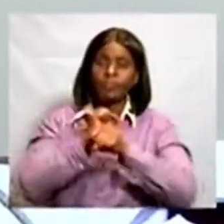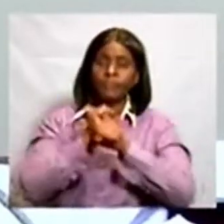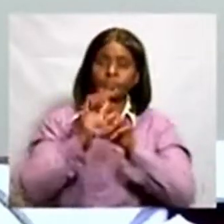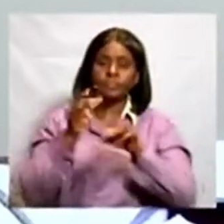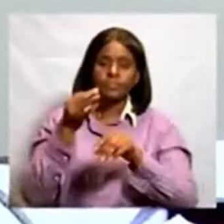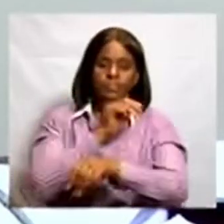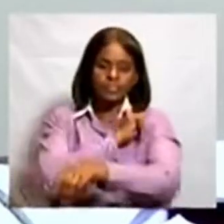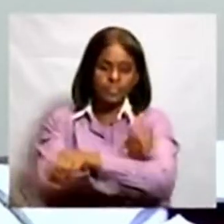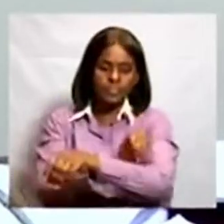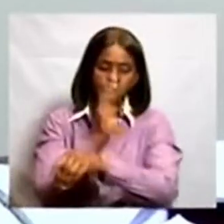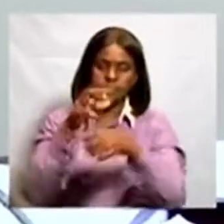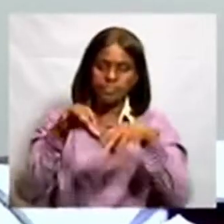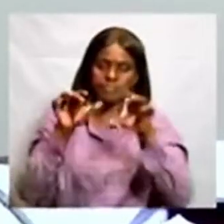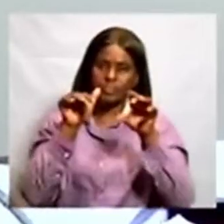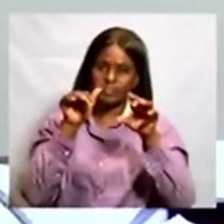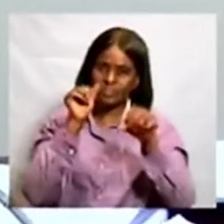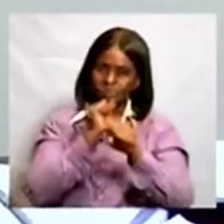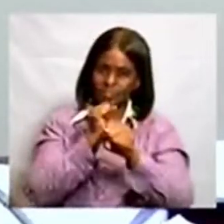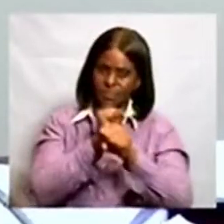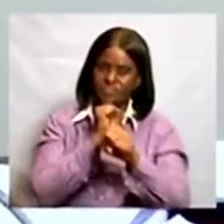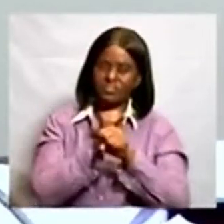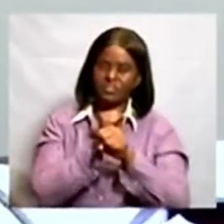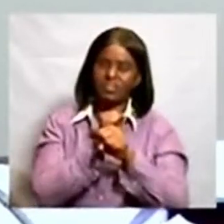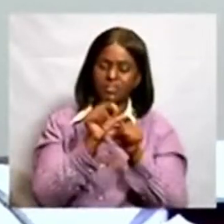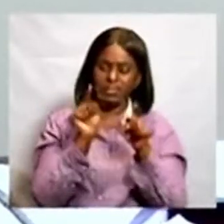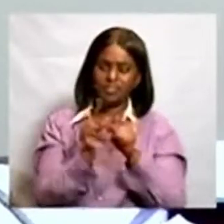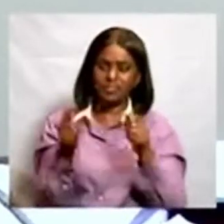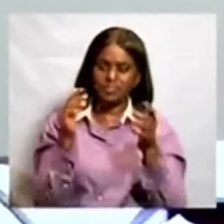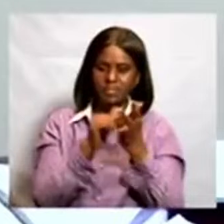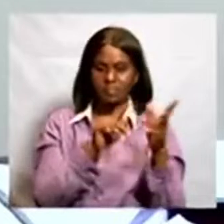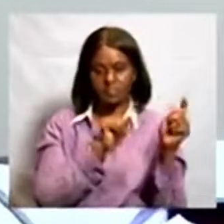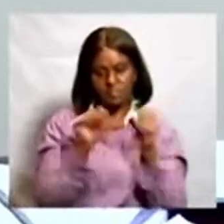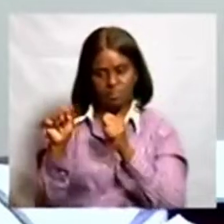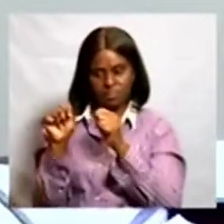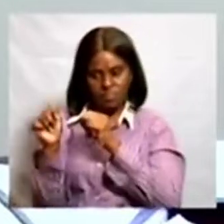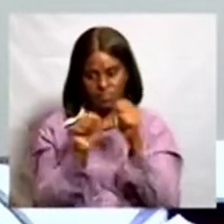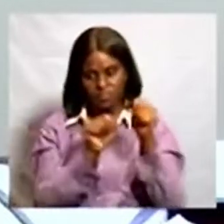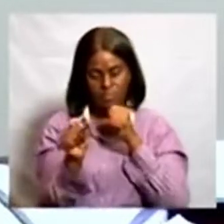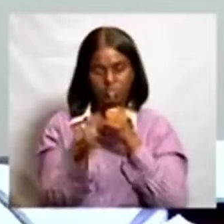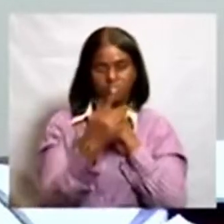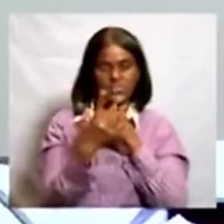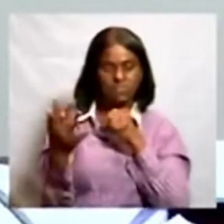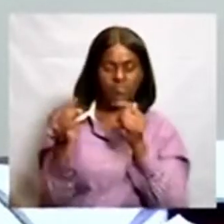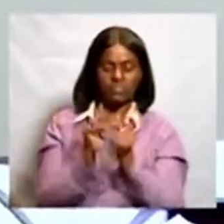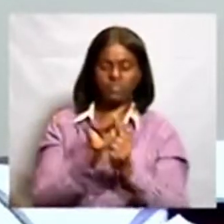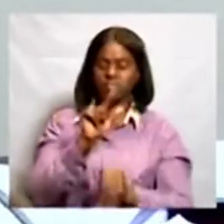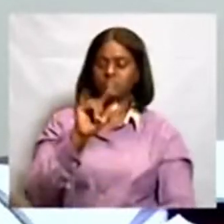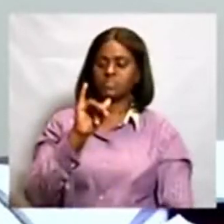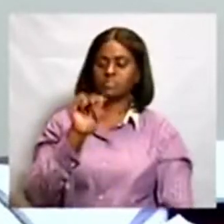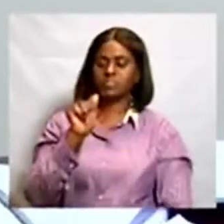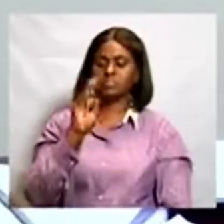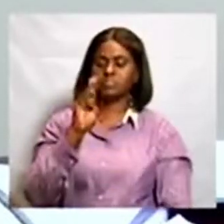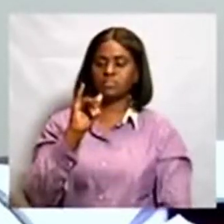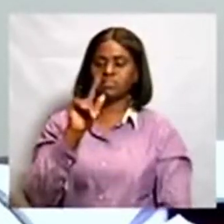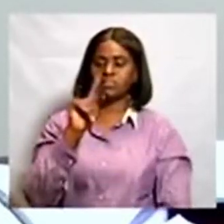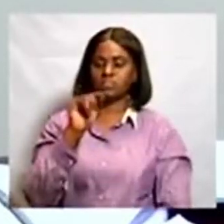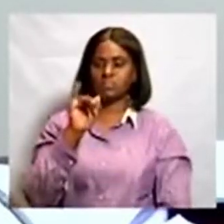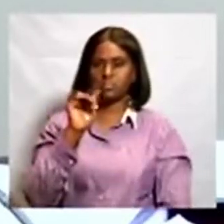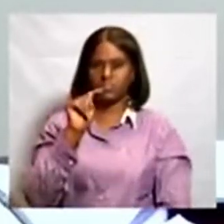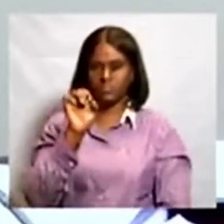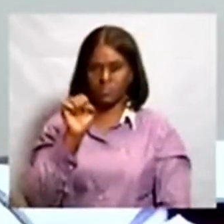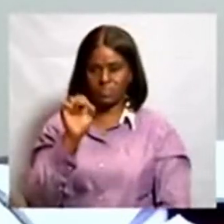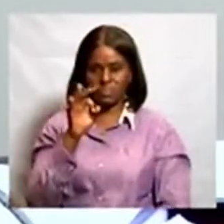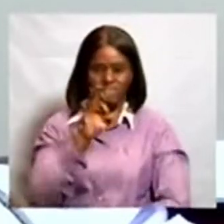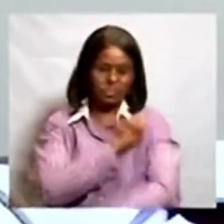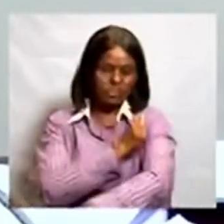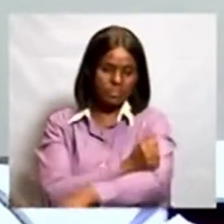that they will continue in employment, and also transfers the assets and liabilities of the authority to